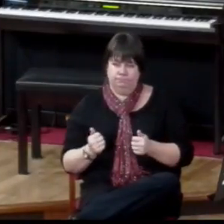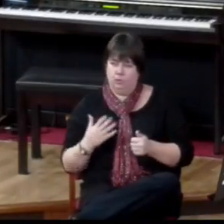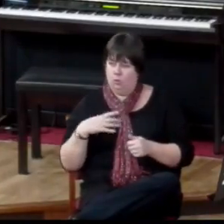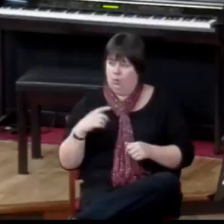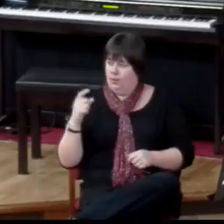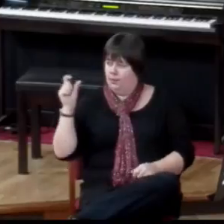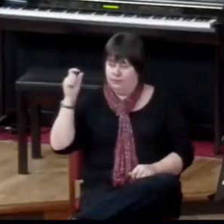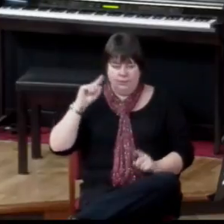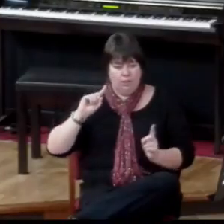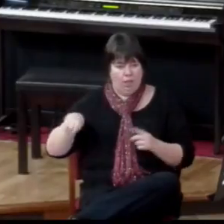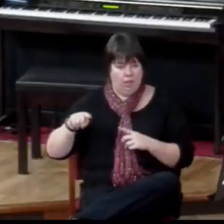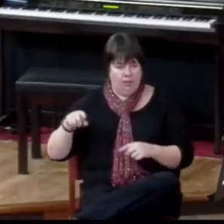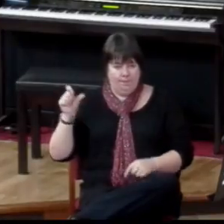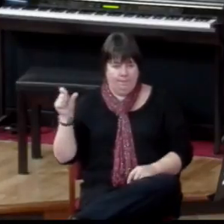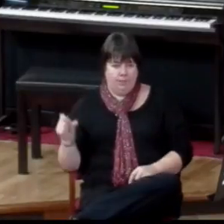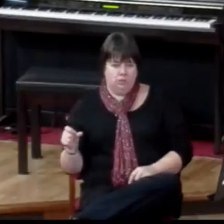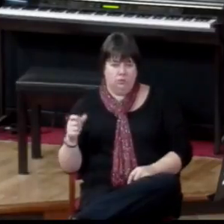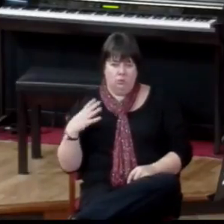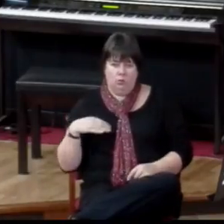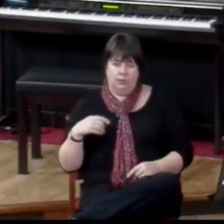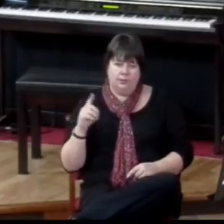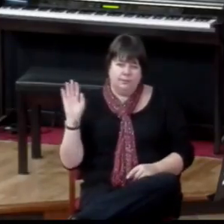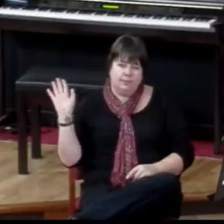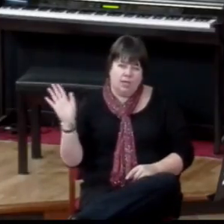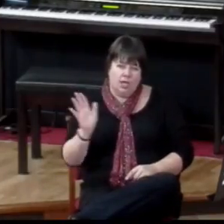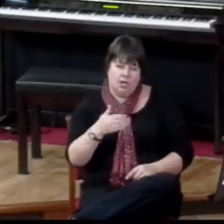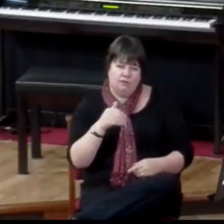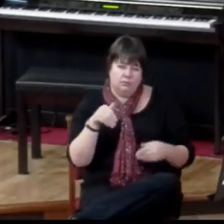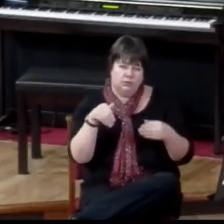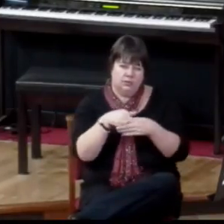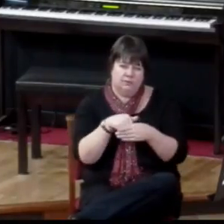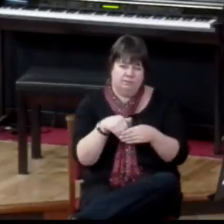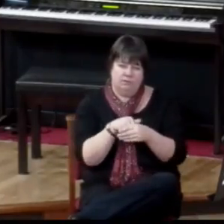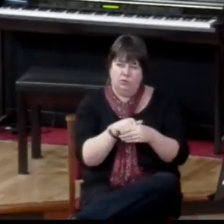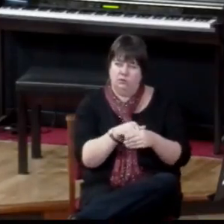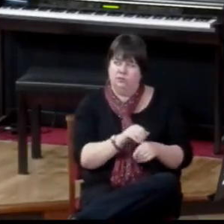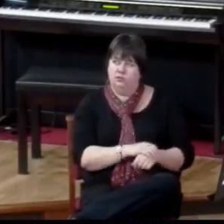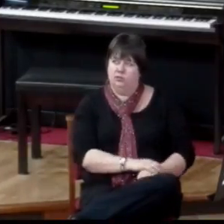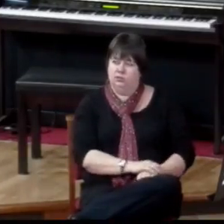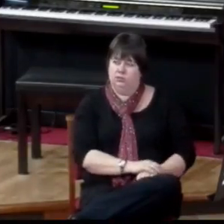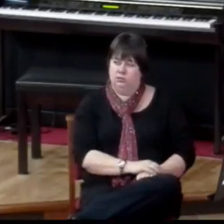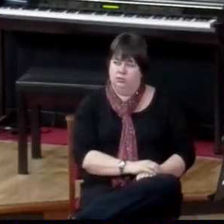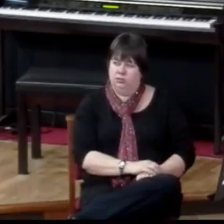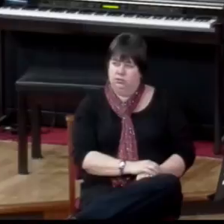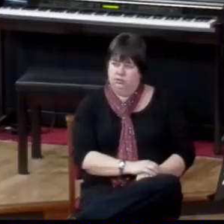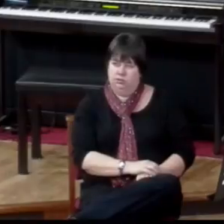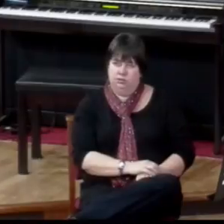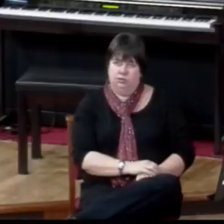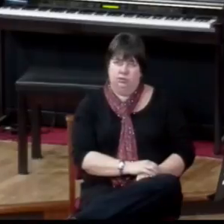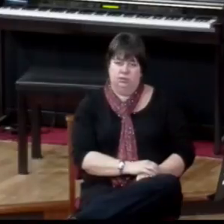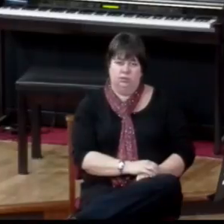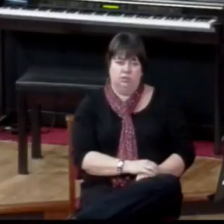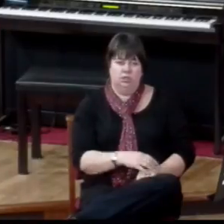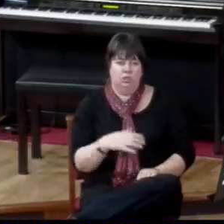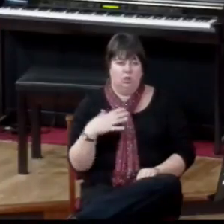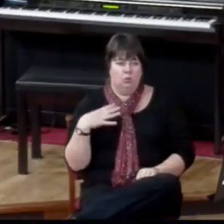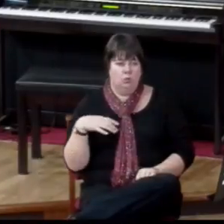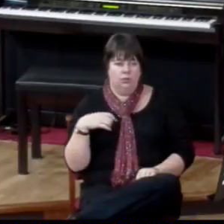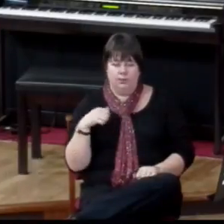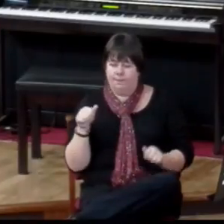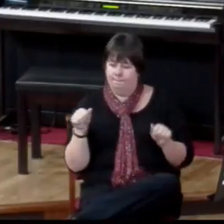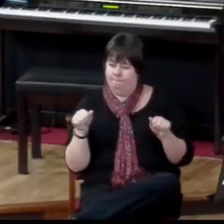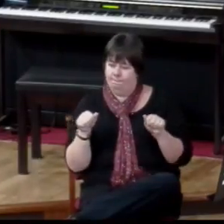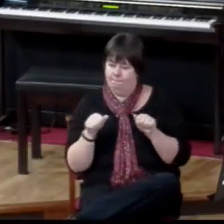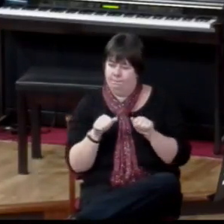out, okay? Make sure everybody is involved as far as possible, as far as they want to be involved. I want you to